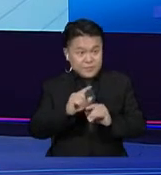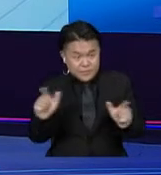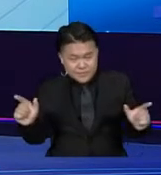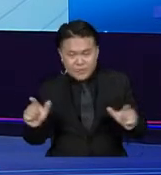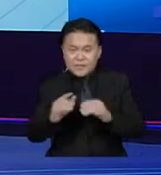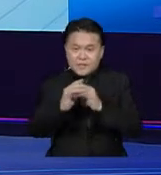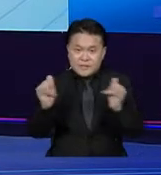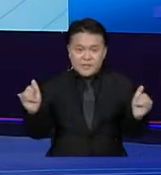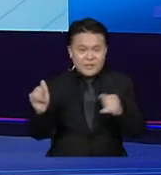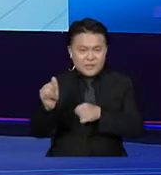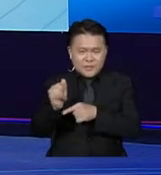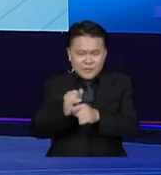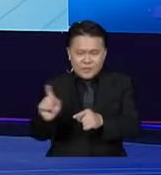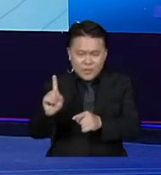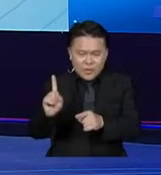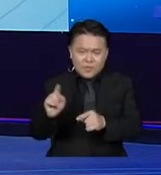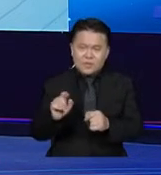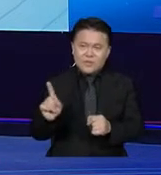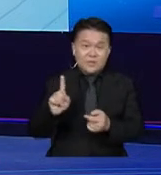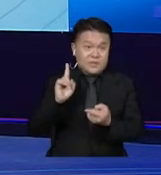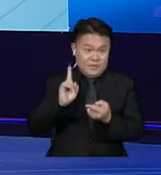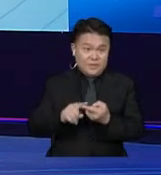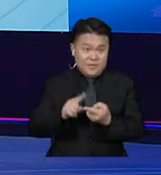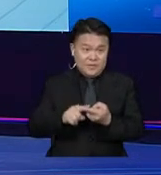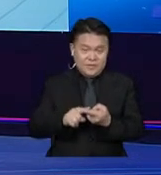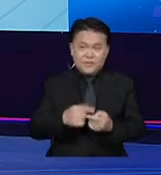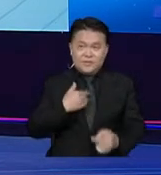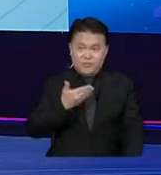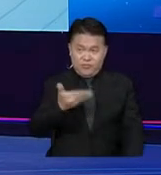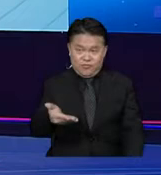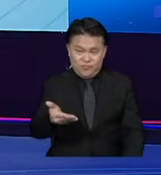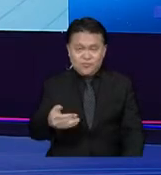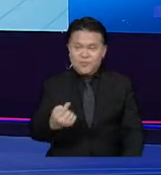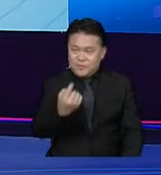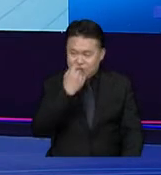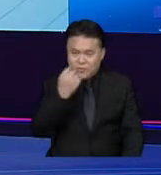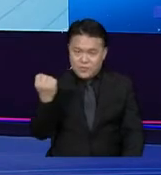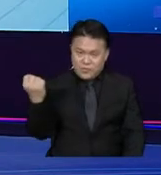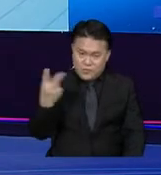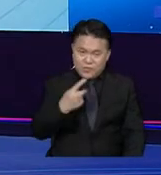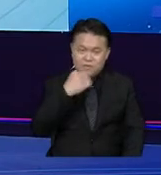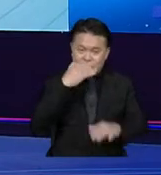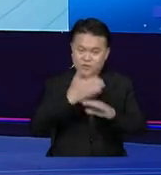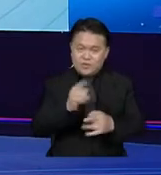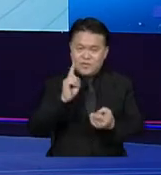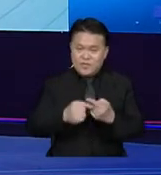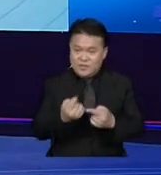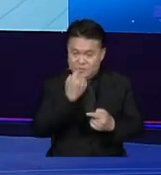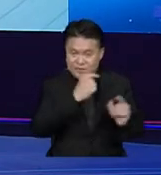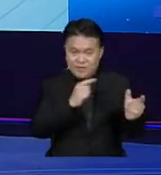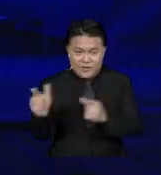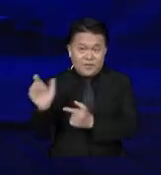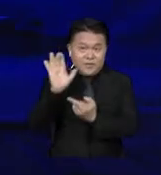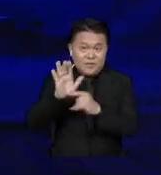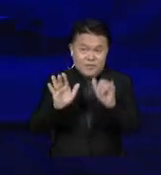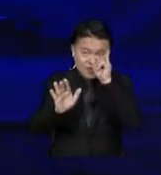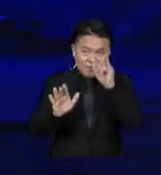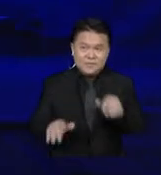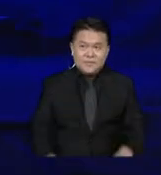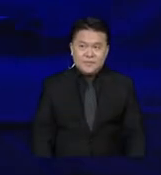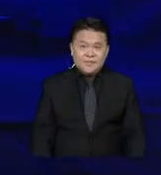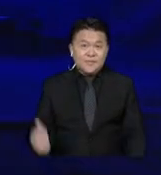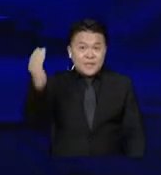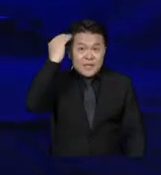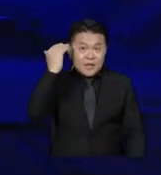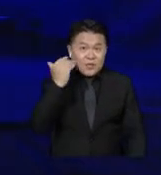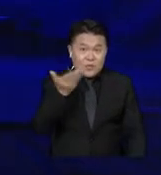are critical to democracy. We have been so overwhelmed by our positive reception here in Korea, so it's an honor to be here